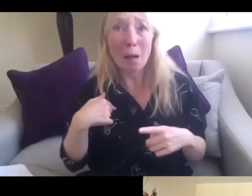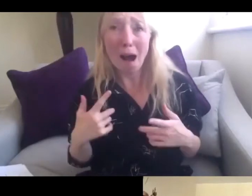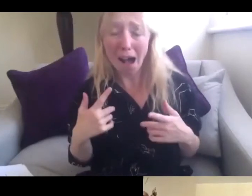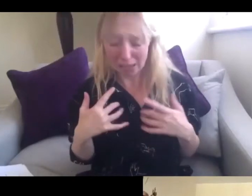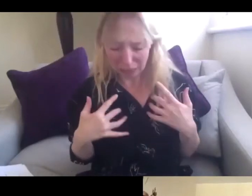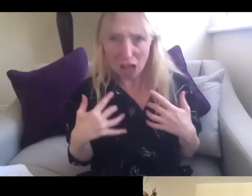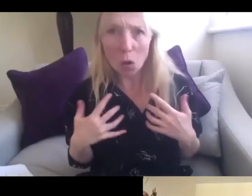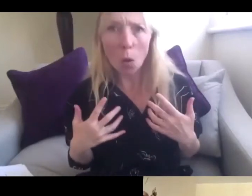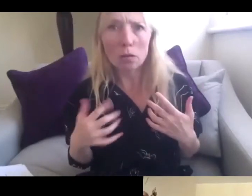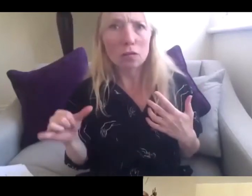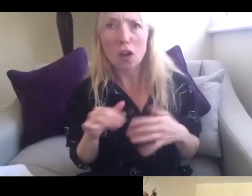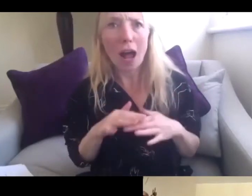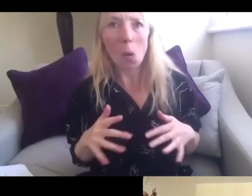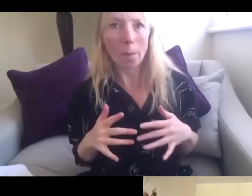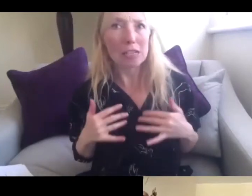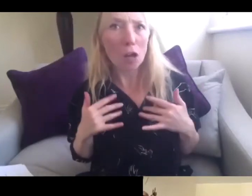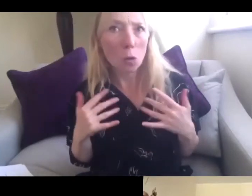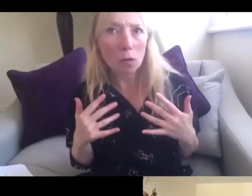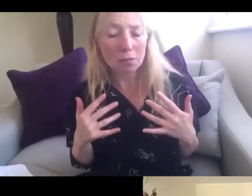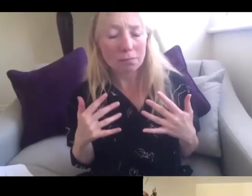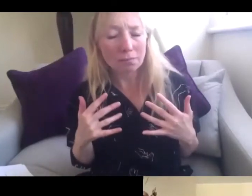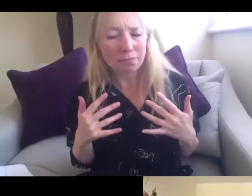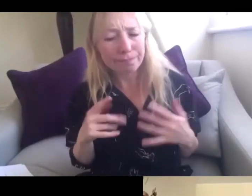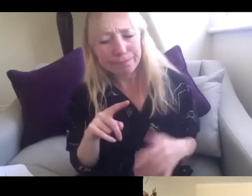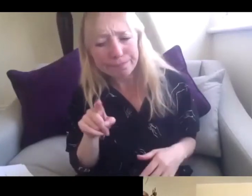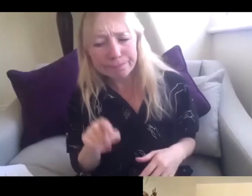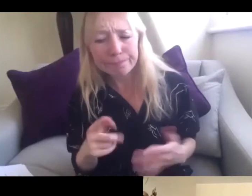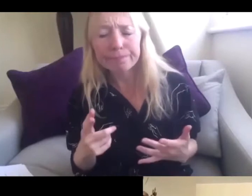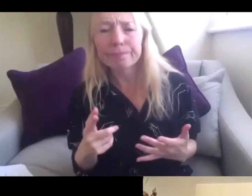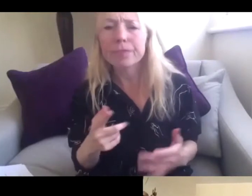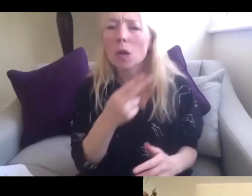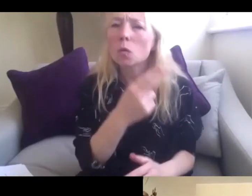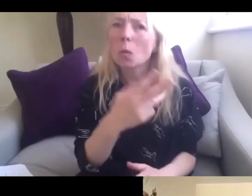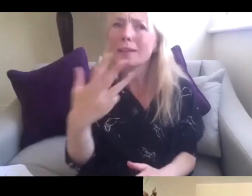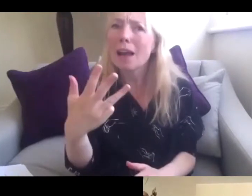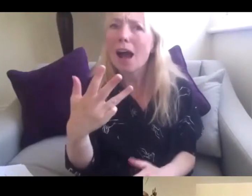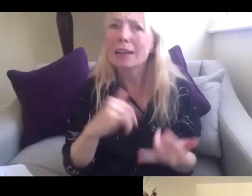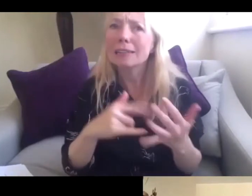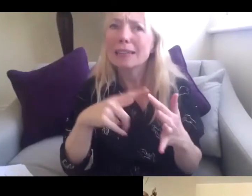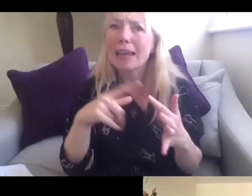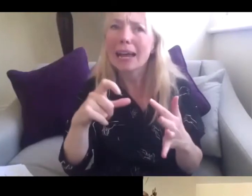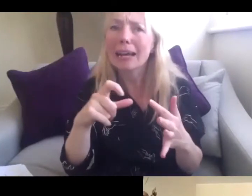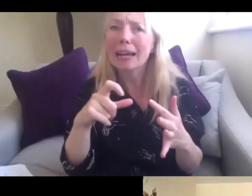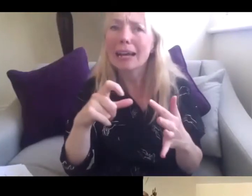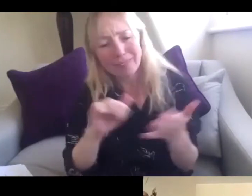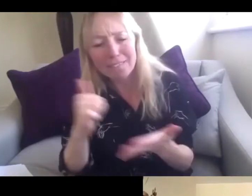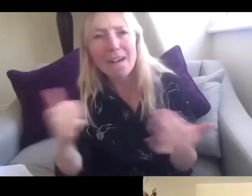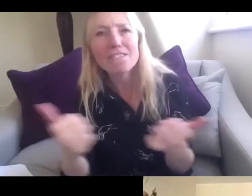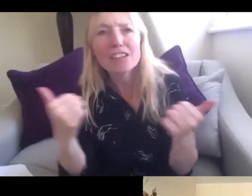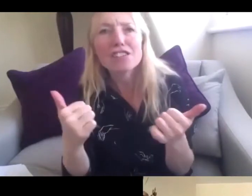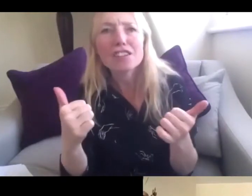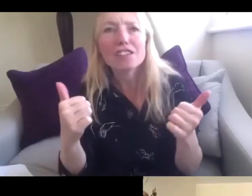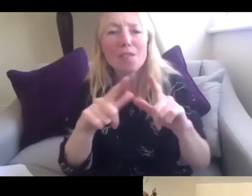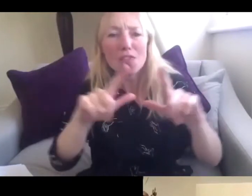After 29 seconds, the ad has run its course and the screen freezes on the click to play button. I do not click